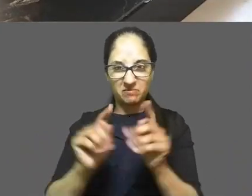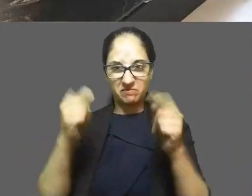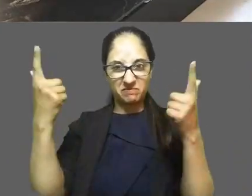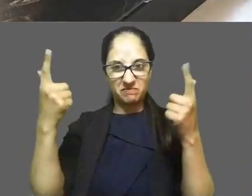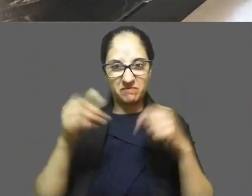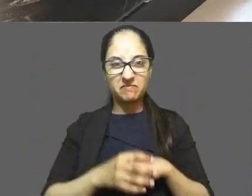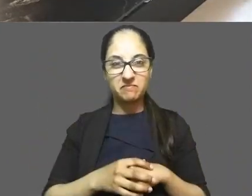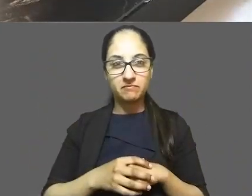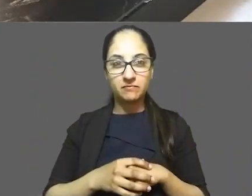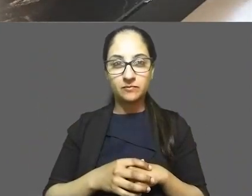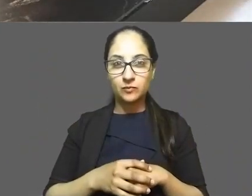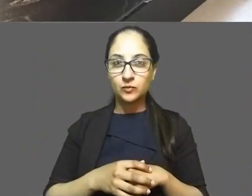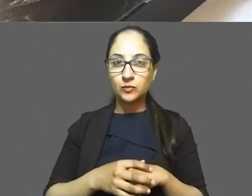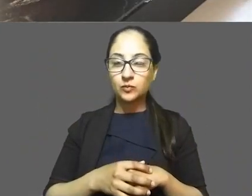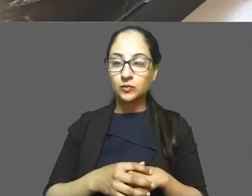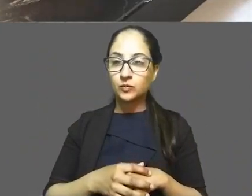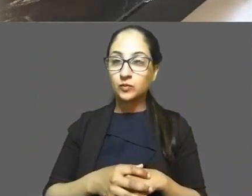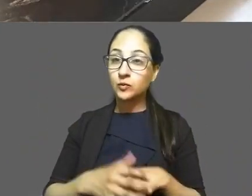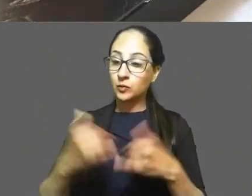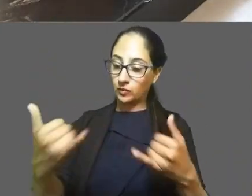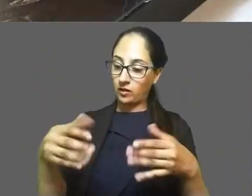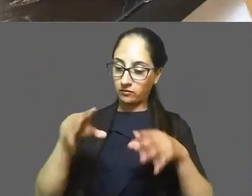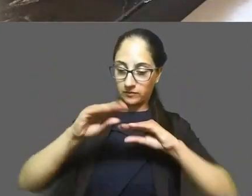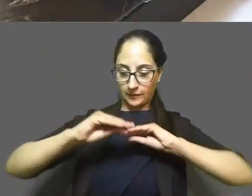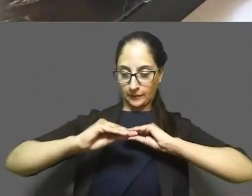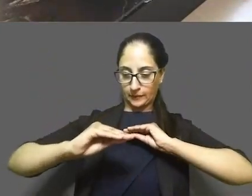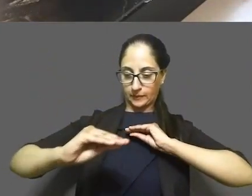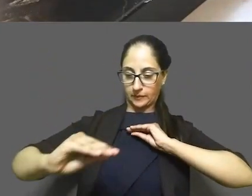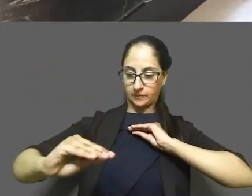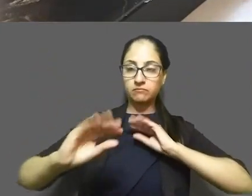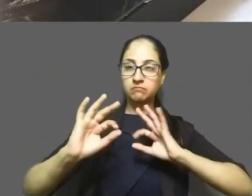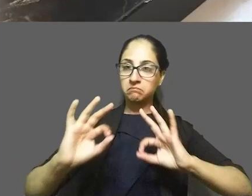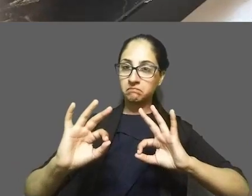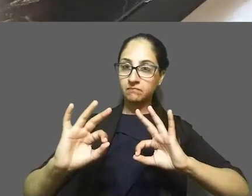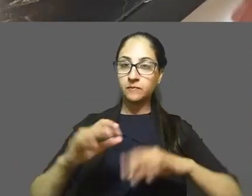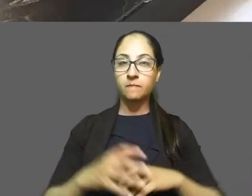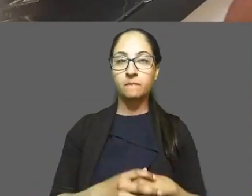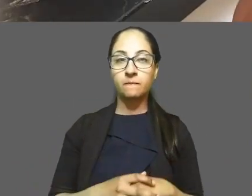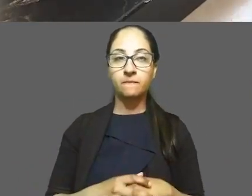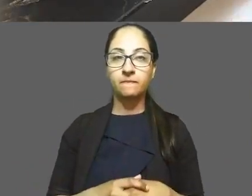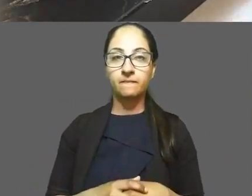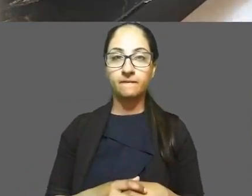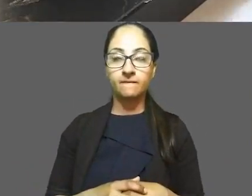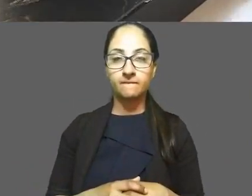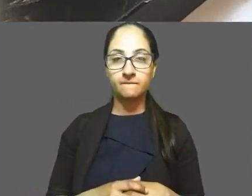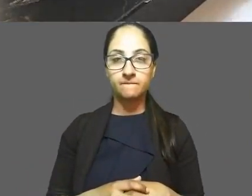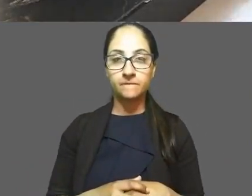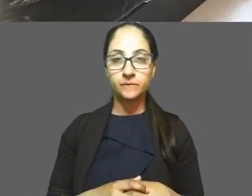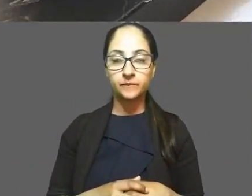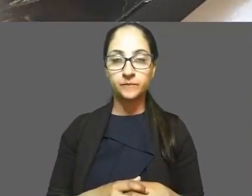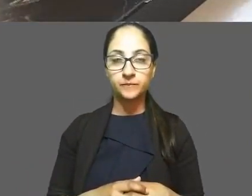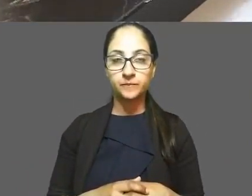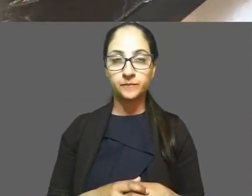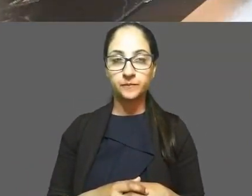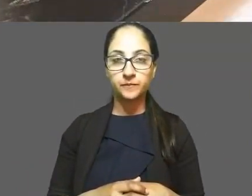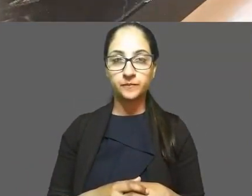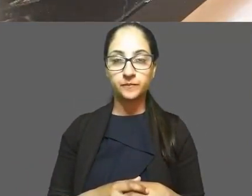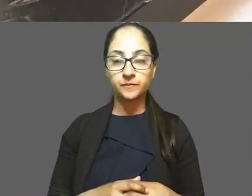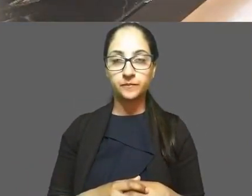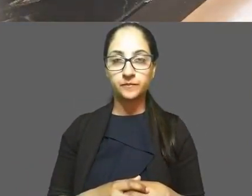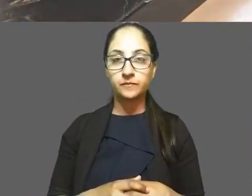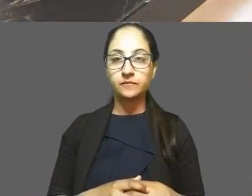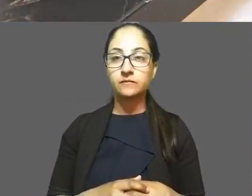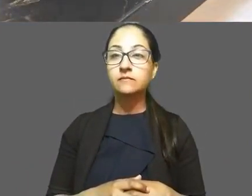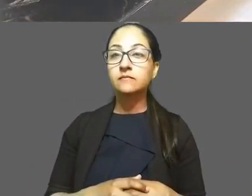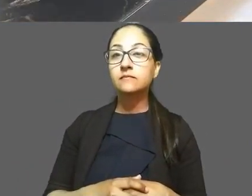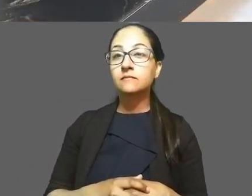because at this point it's nice and elasticy, and the more you play with it now, the tougher it'll get. And I'm going to